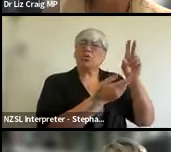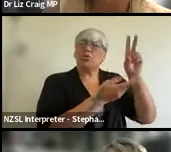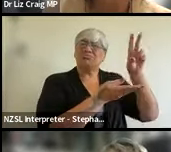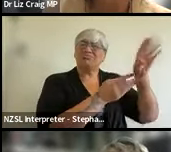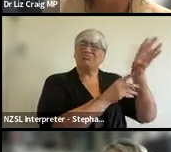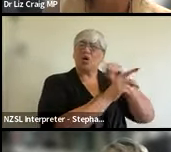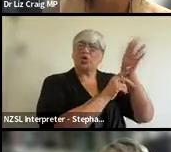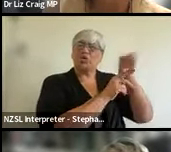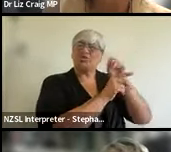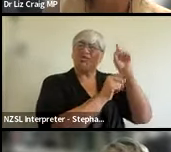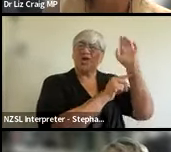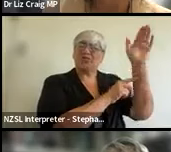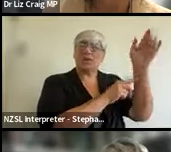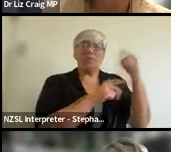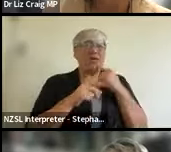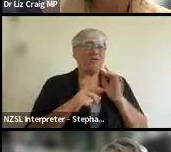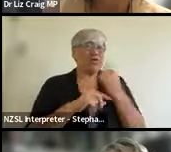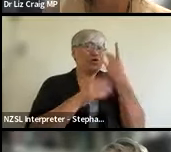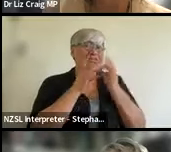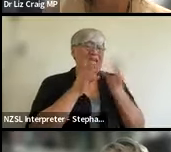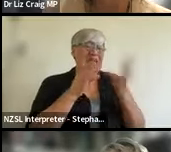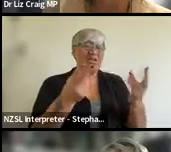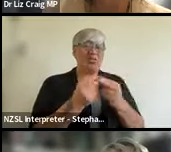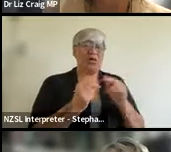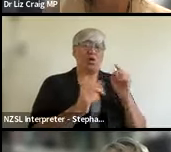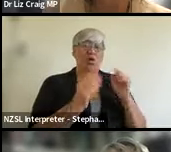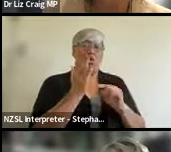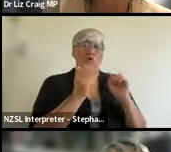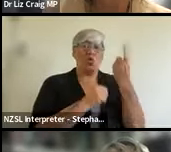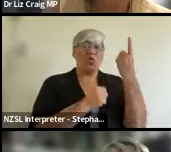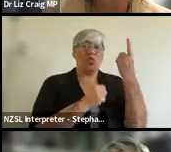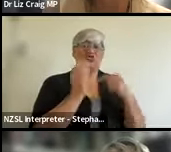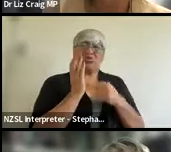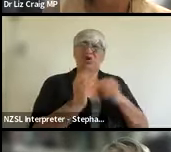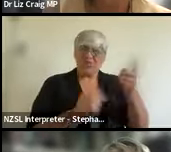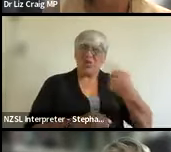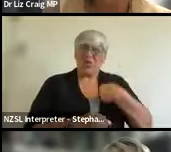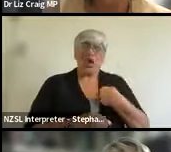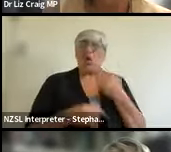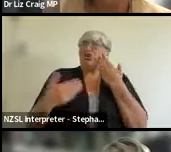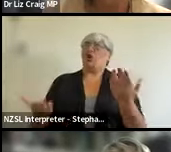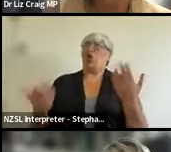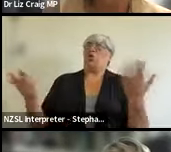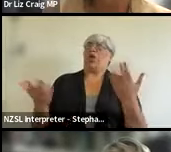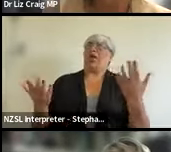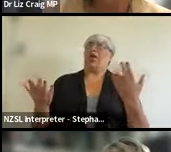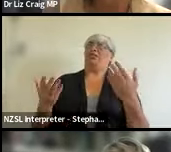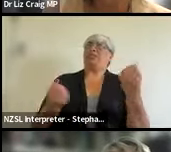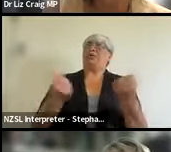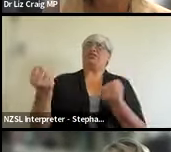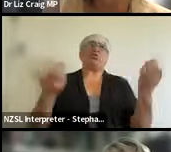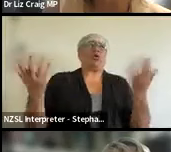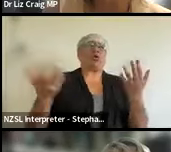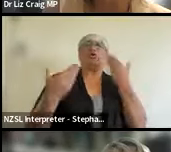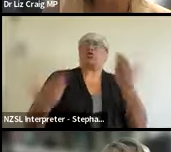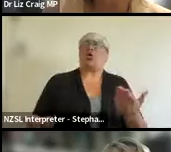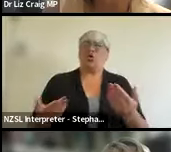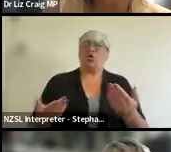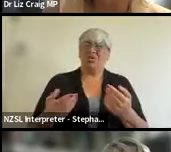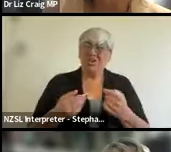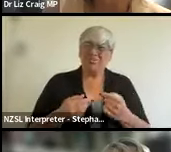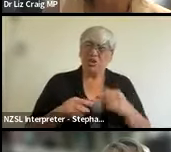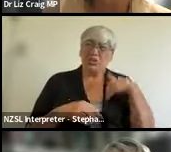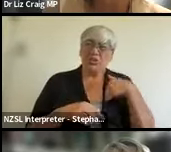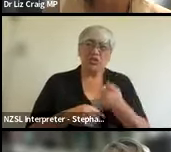started with Auckland Transport about this, they admitted that they didn't know where their buses were. They do now, and you need to